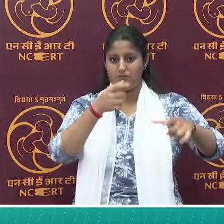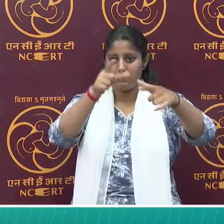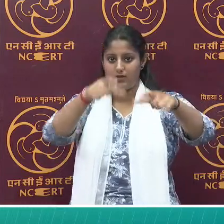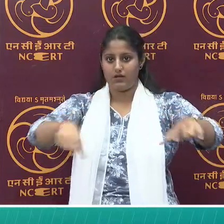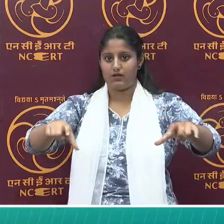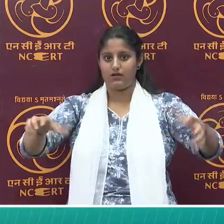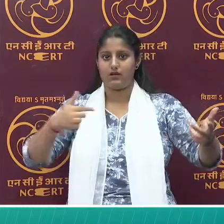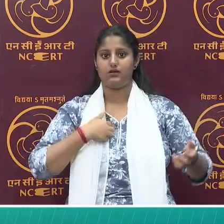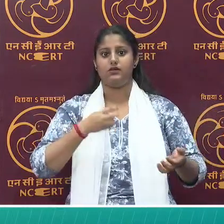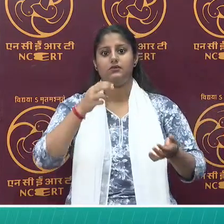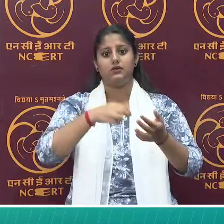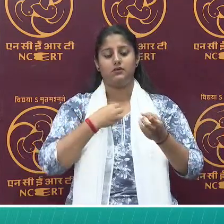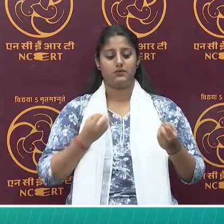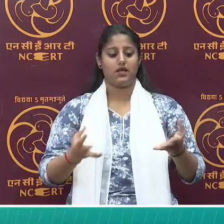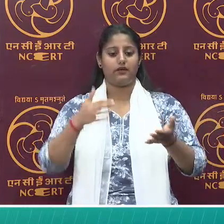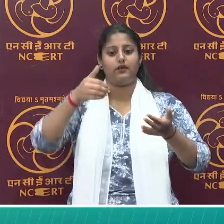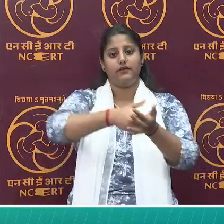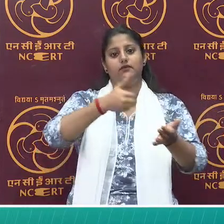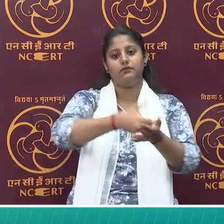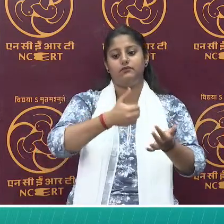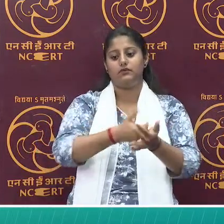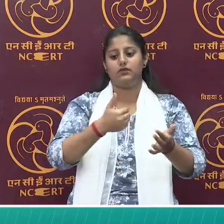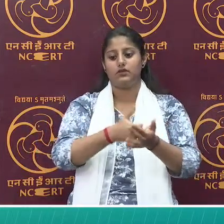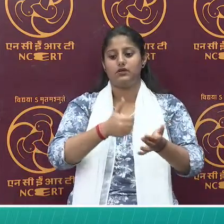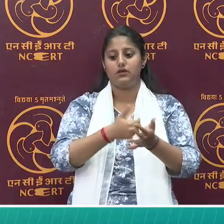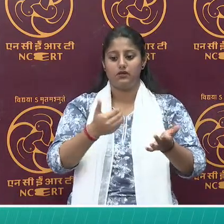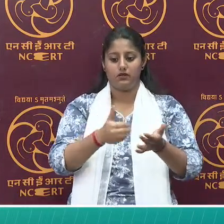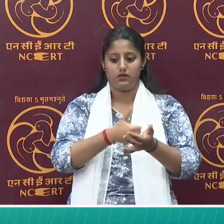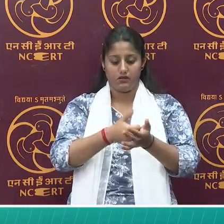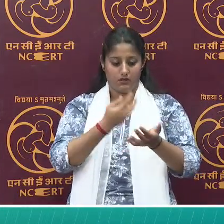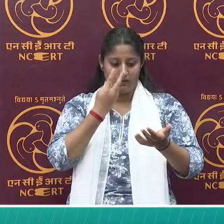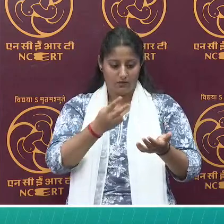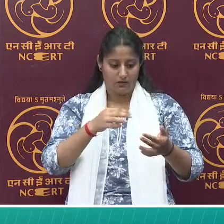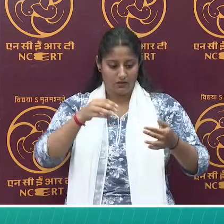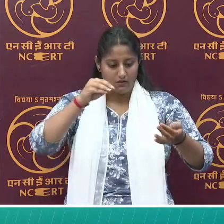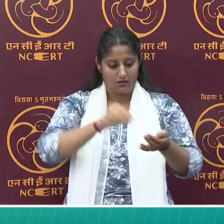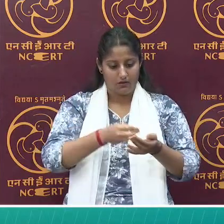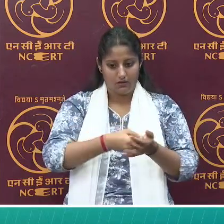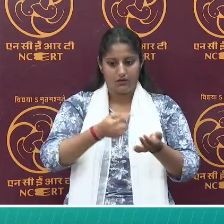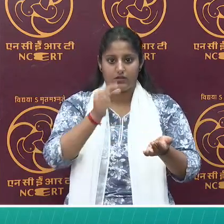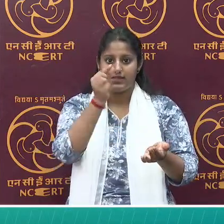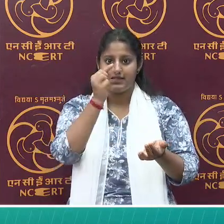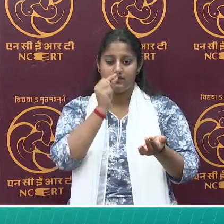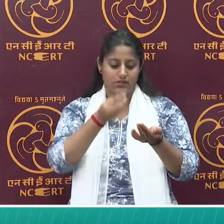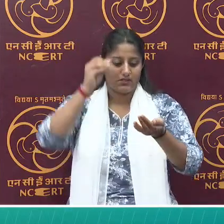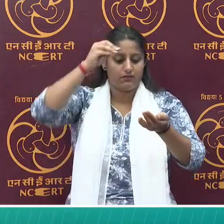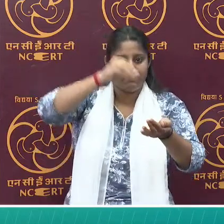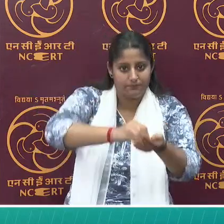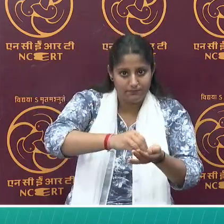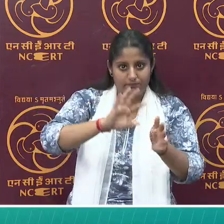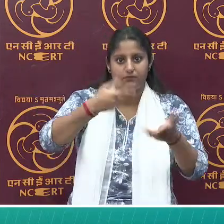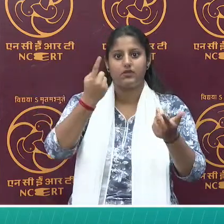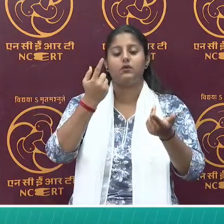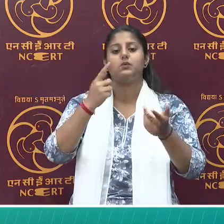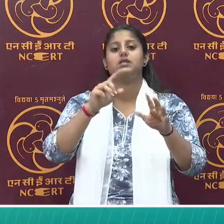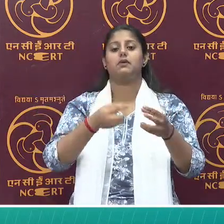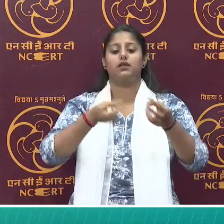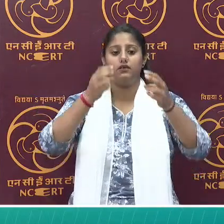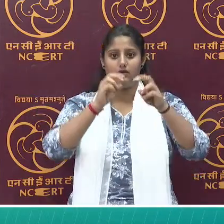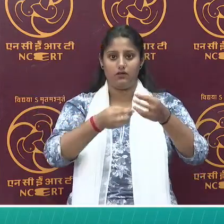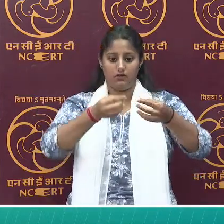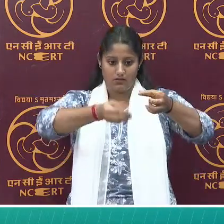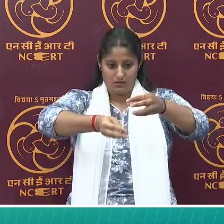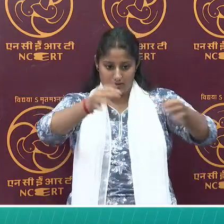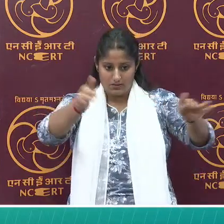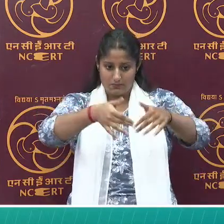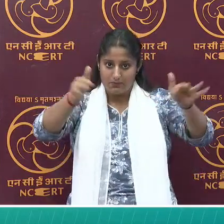means what we are doing, we are preparing the soil. Right. After digging, we are putting the seed inside it or we are putting the sapling inside it.